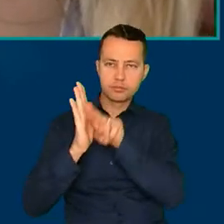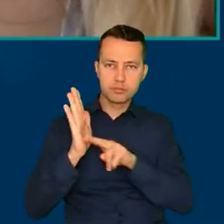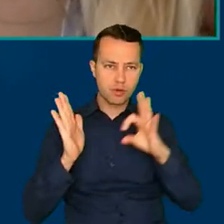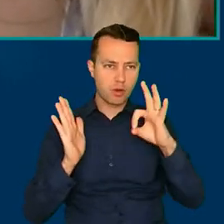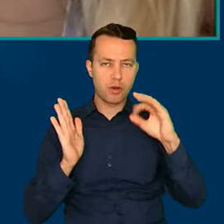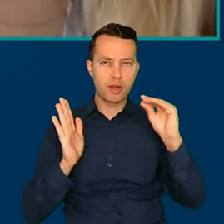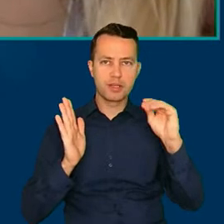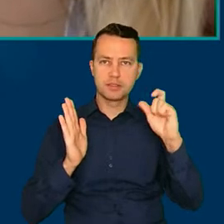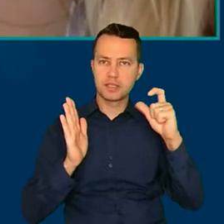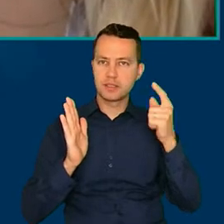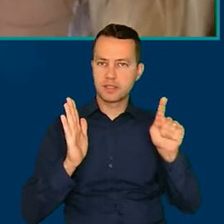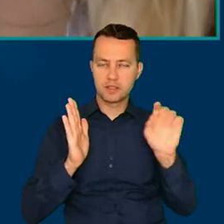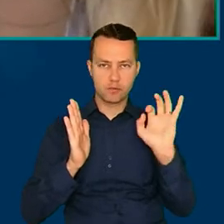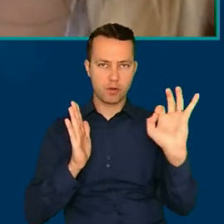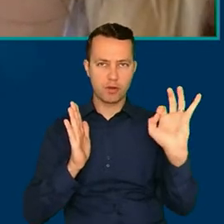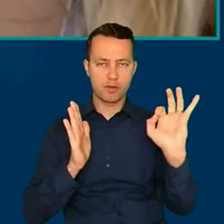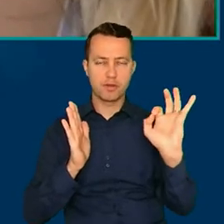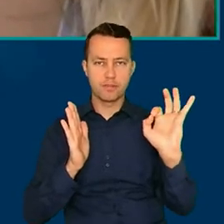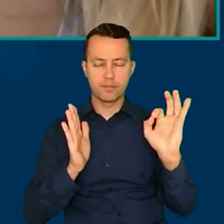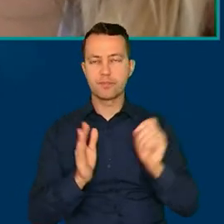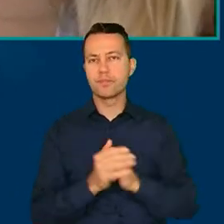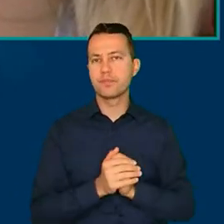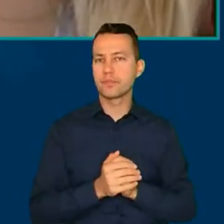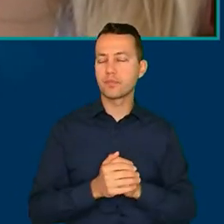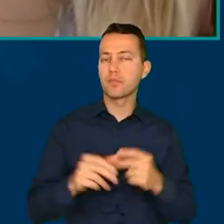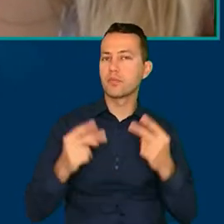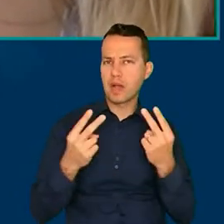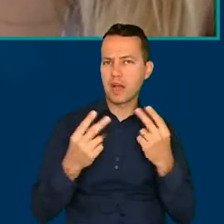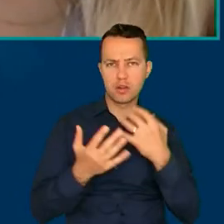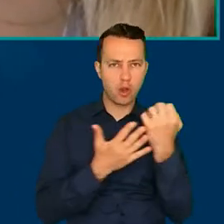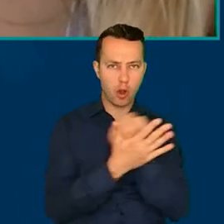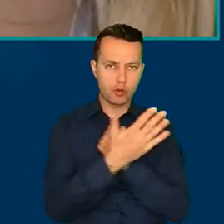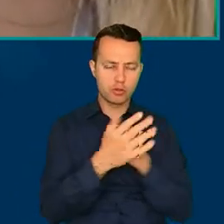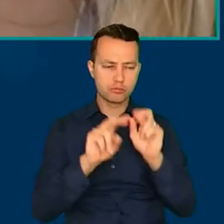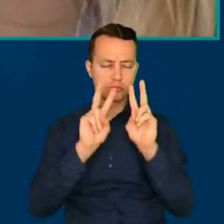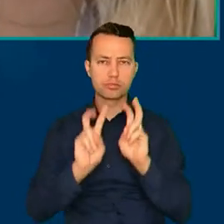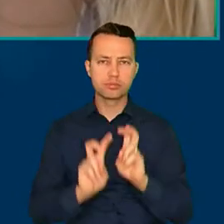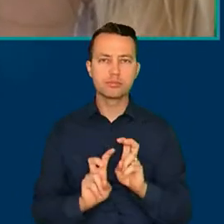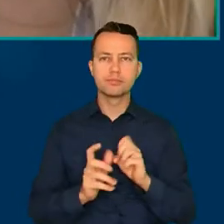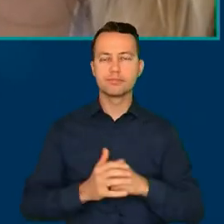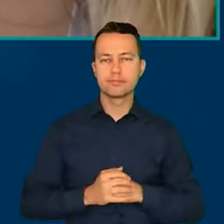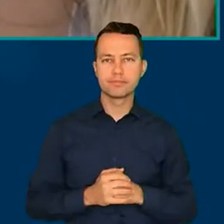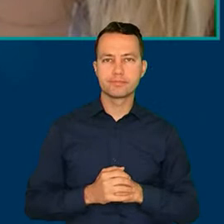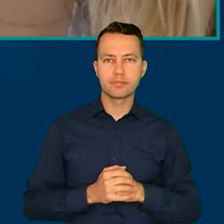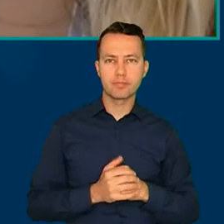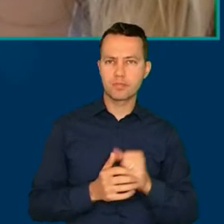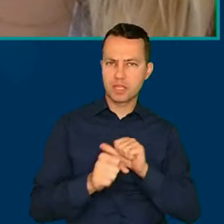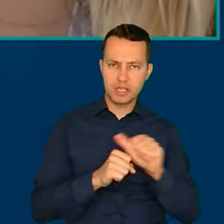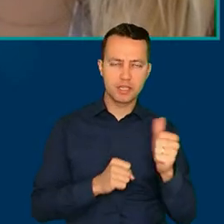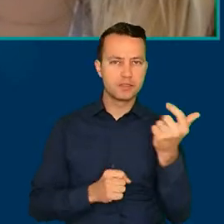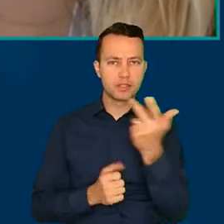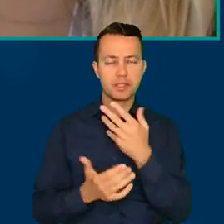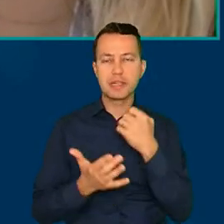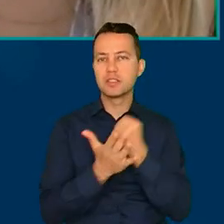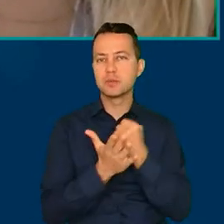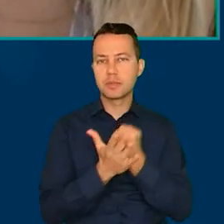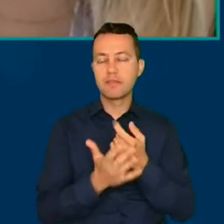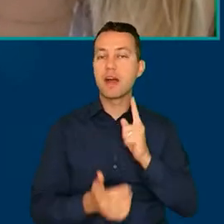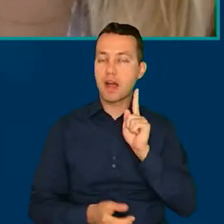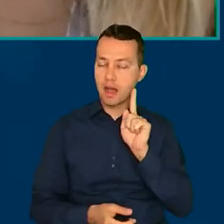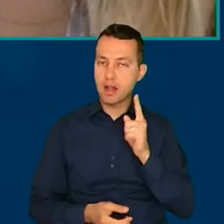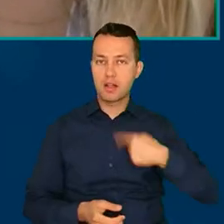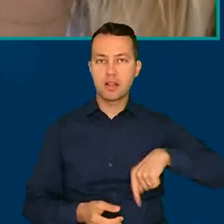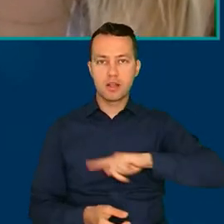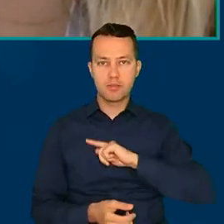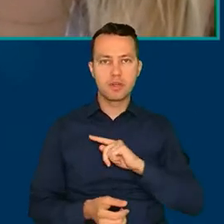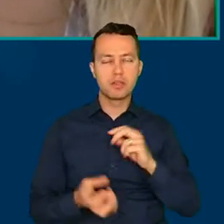general policies and in our human rights chapter. But we have been developing sort of technical and practical due diligence guidance to support those